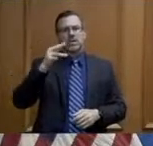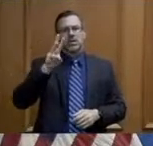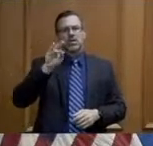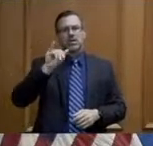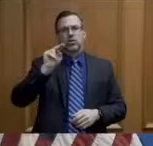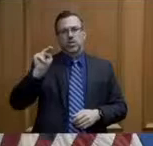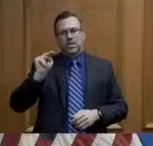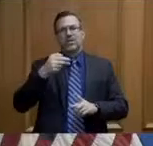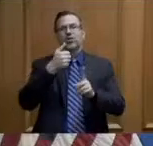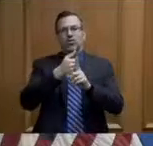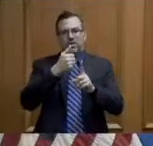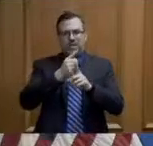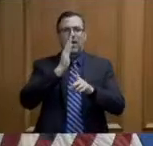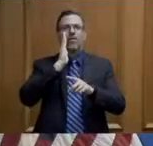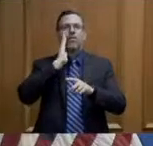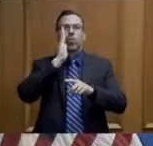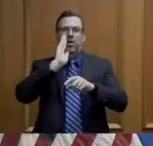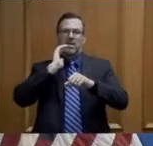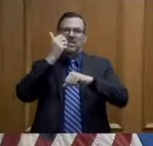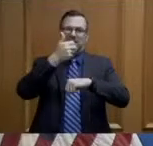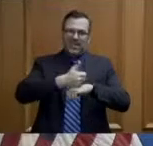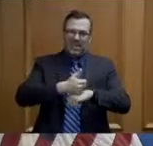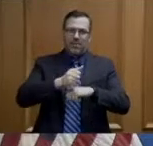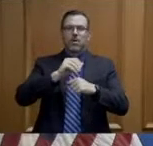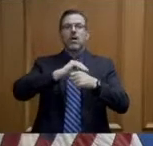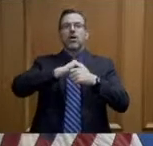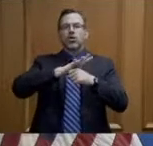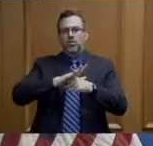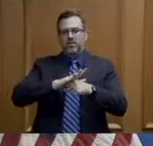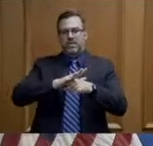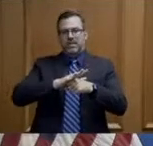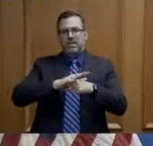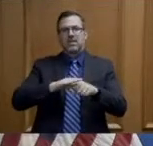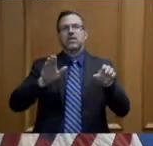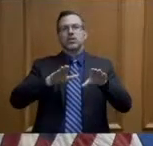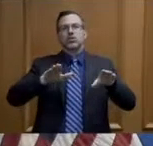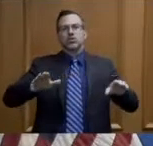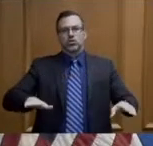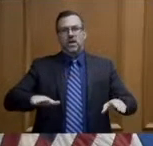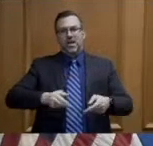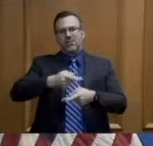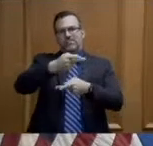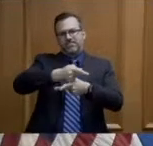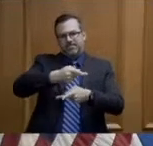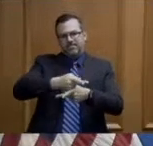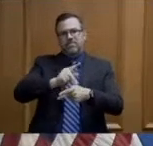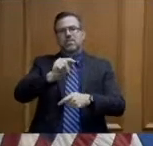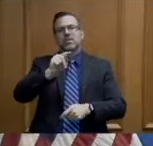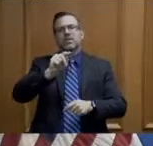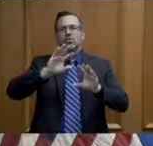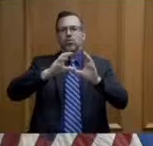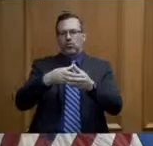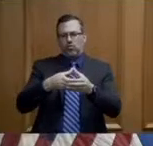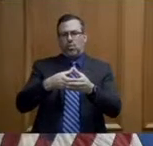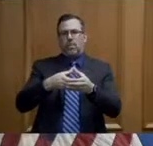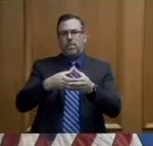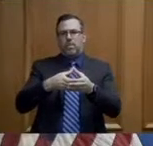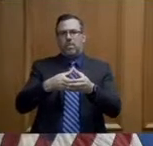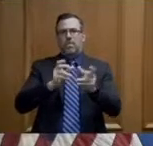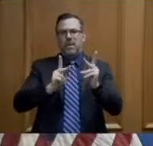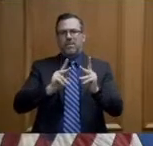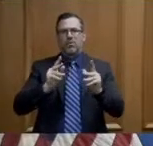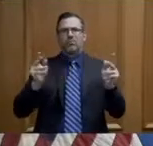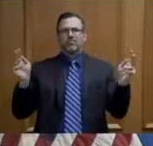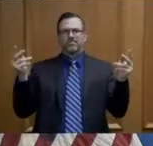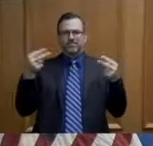a COVID-19 Child Well-Being Task Force to focus on providing support through